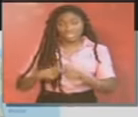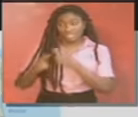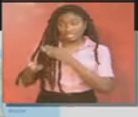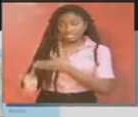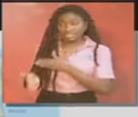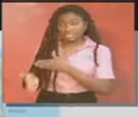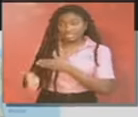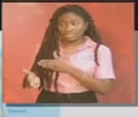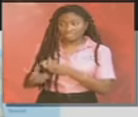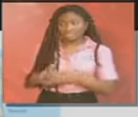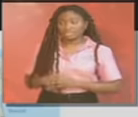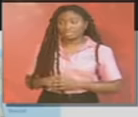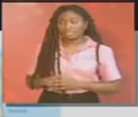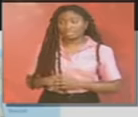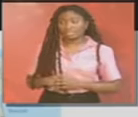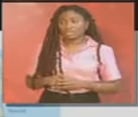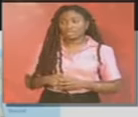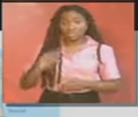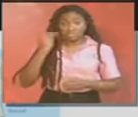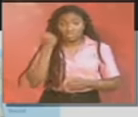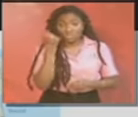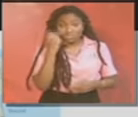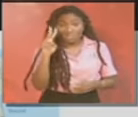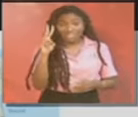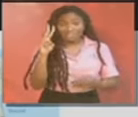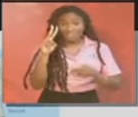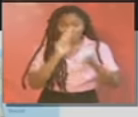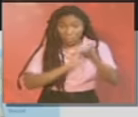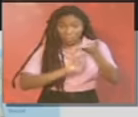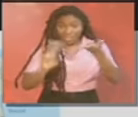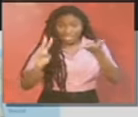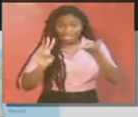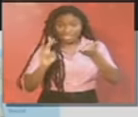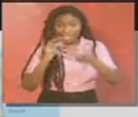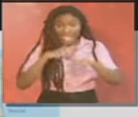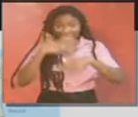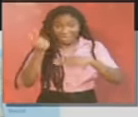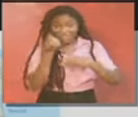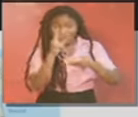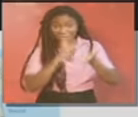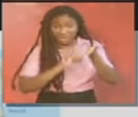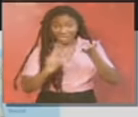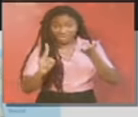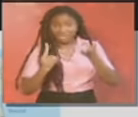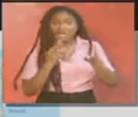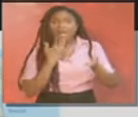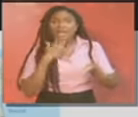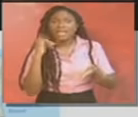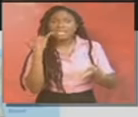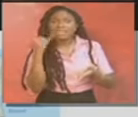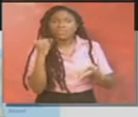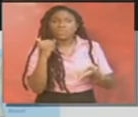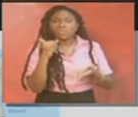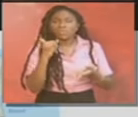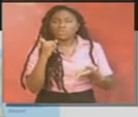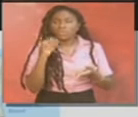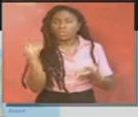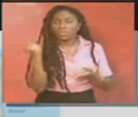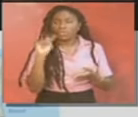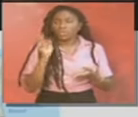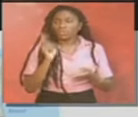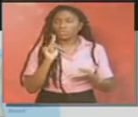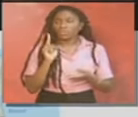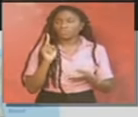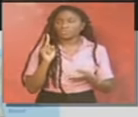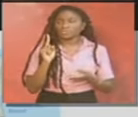would bring us to Epi Week 12, where we're seeing the yellow dots now concentrated across the